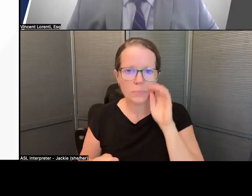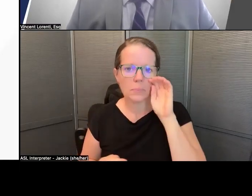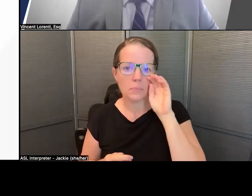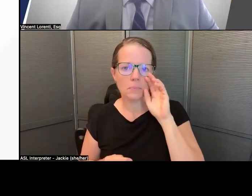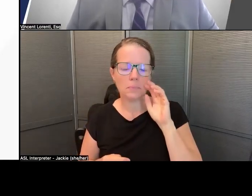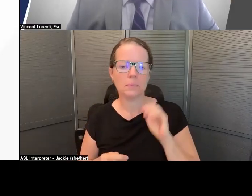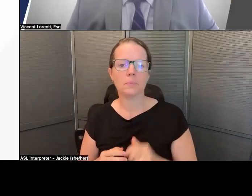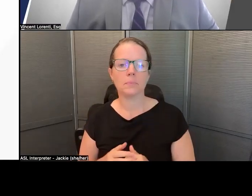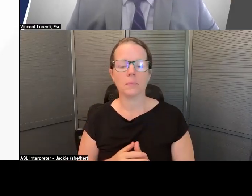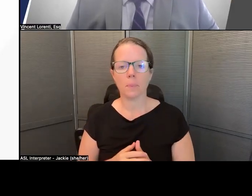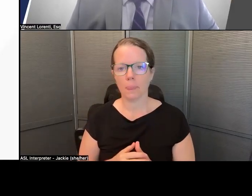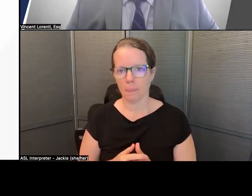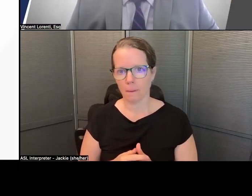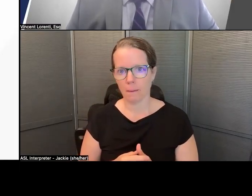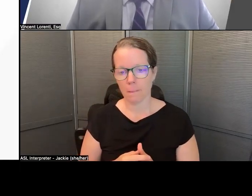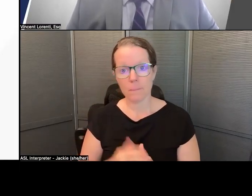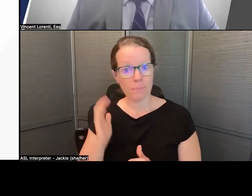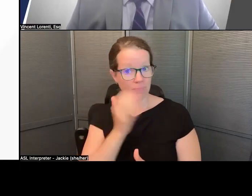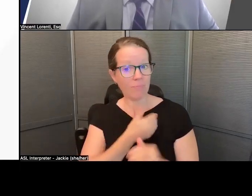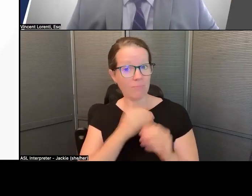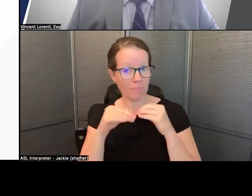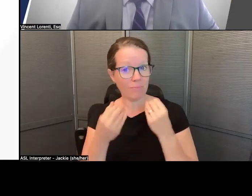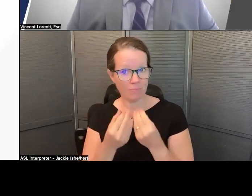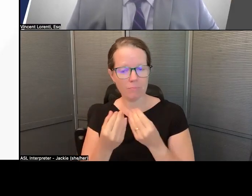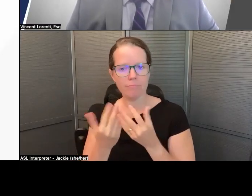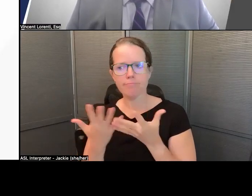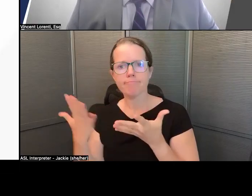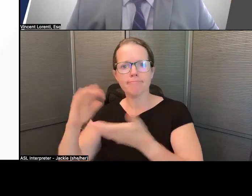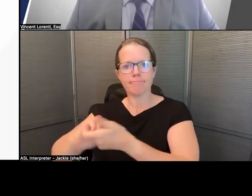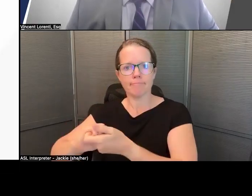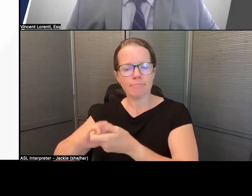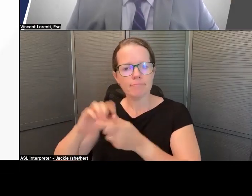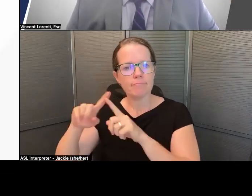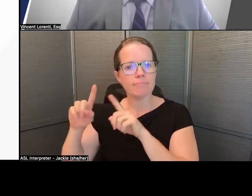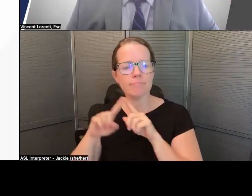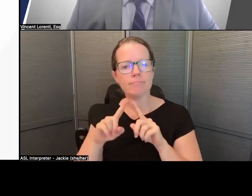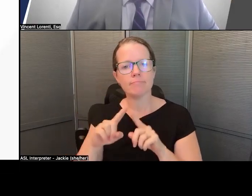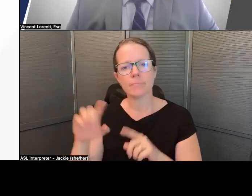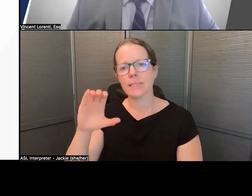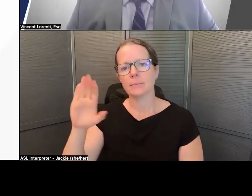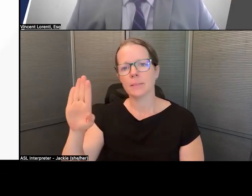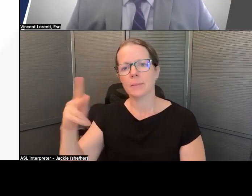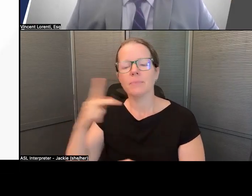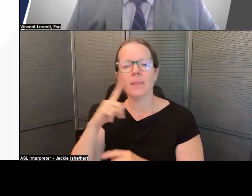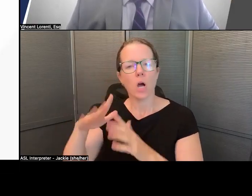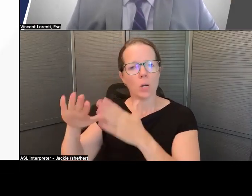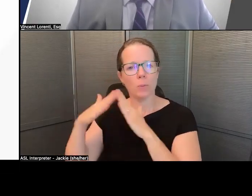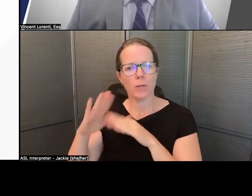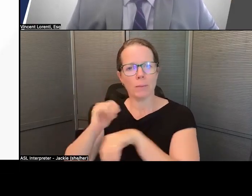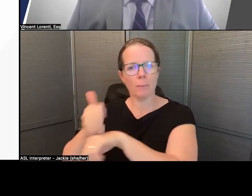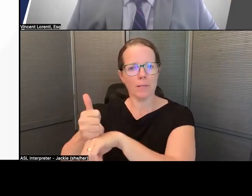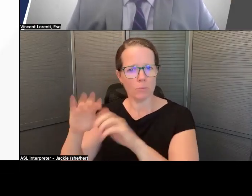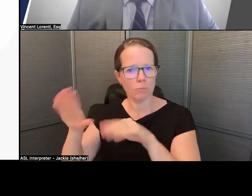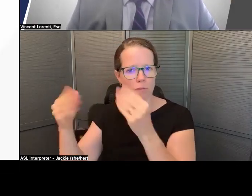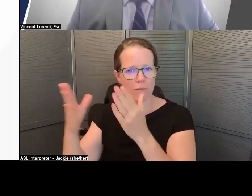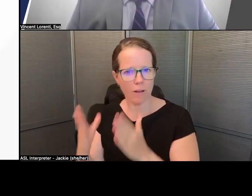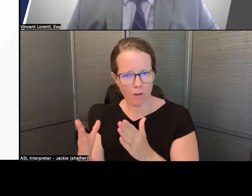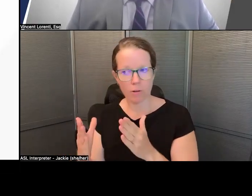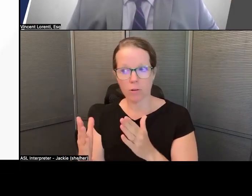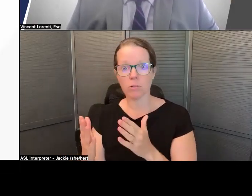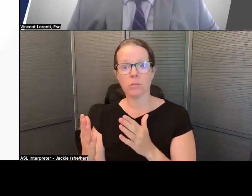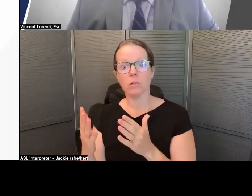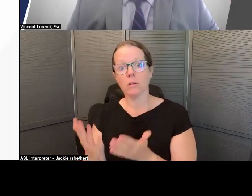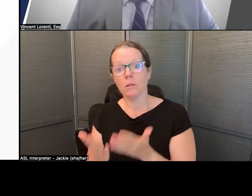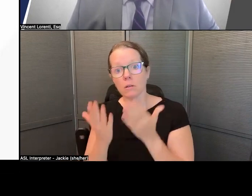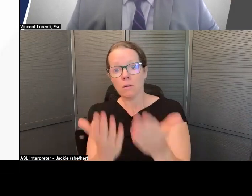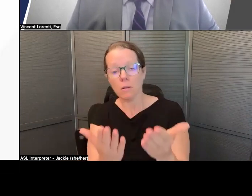forward, our organization contracts with community-based providers to deliver interventions through what we have called a network of